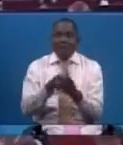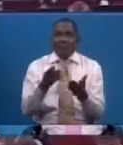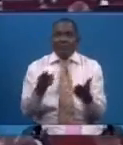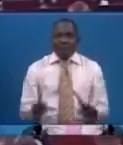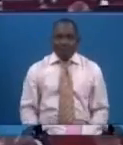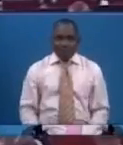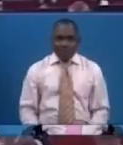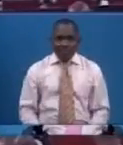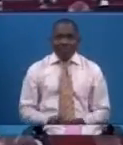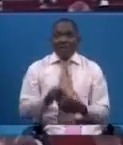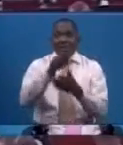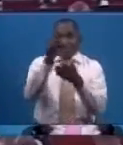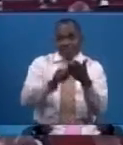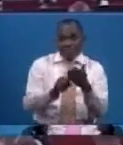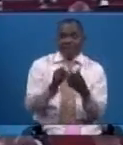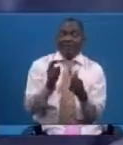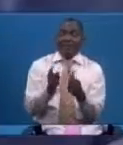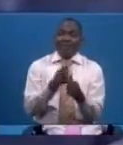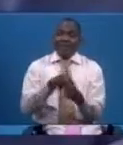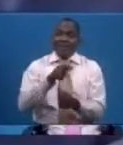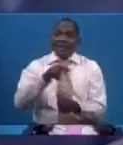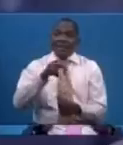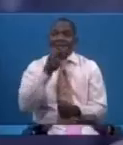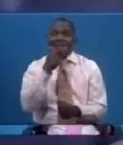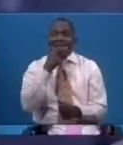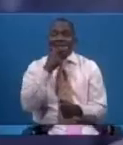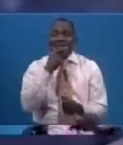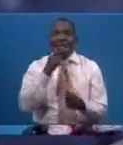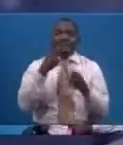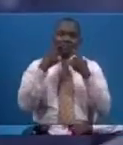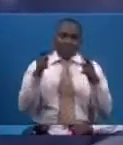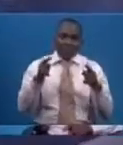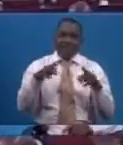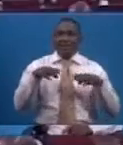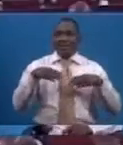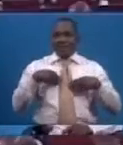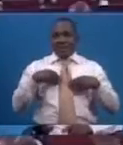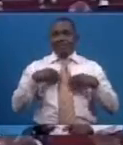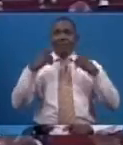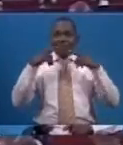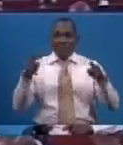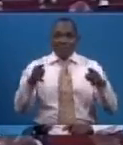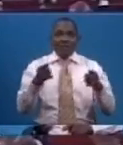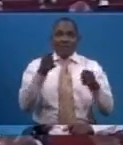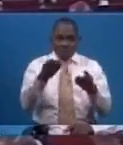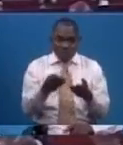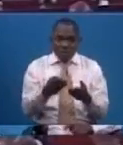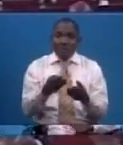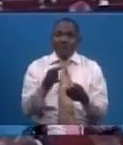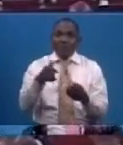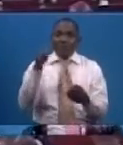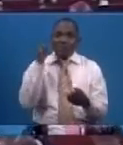uncertainty. The statement by the first petitioner, Nana Akufo-Addo, accepting the verdict and his decline to seek an appeal, has